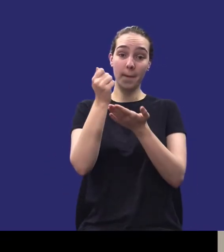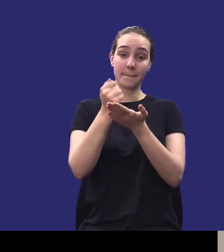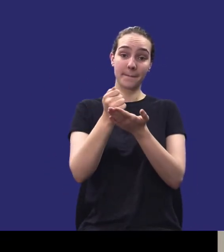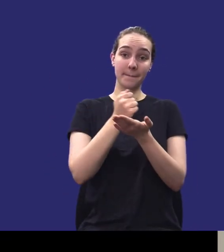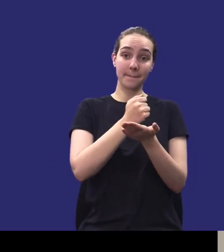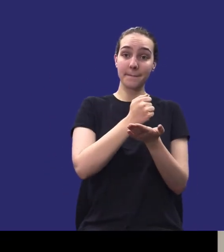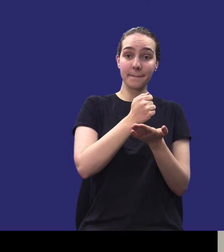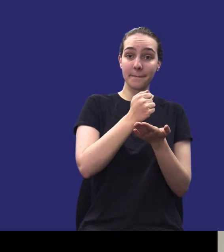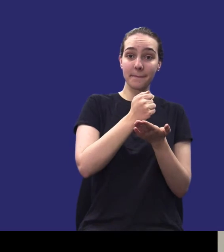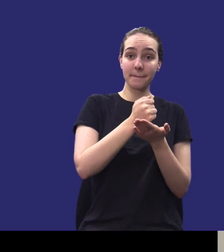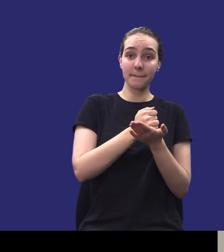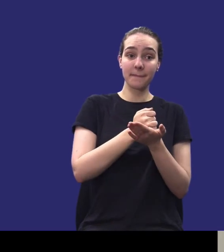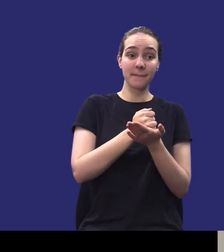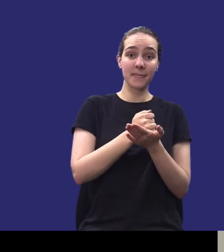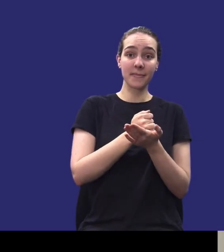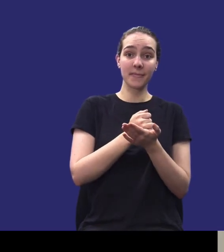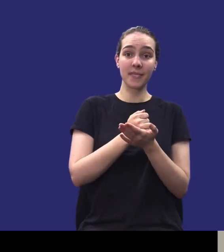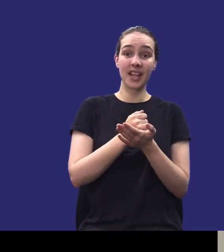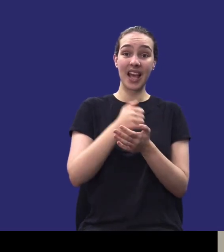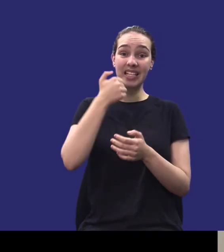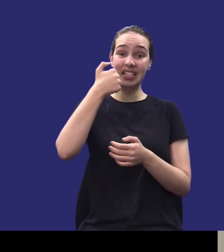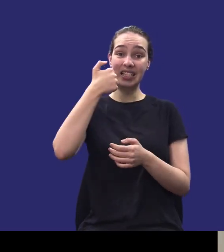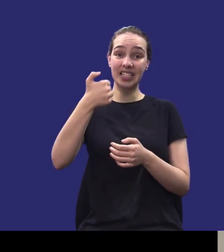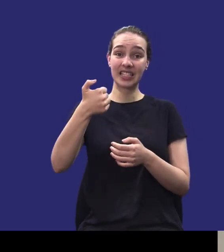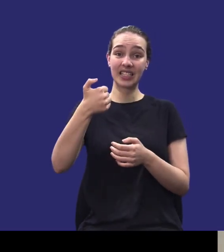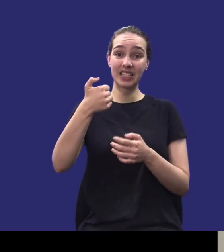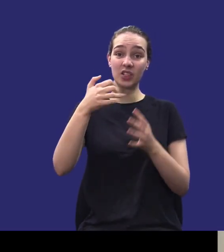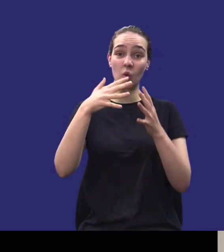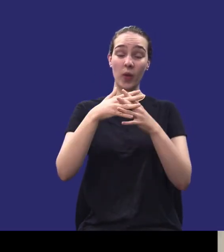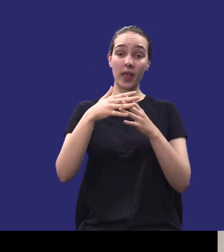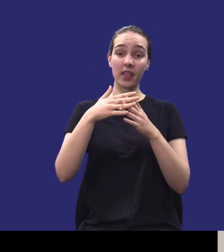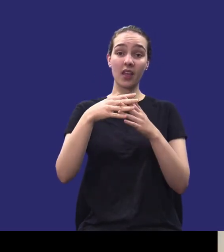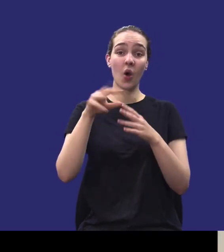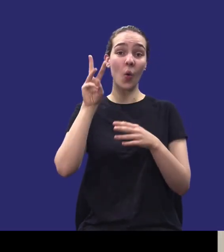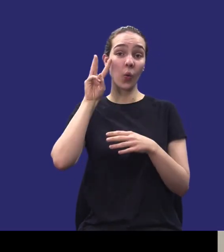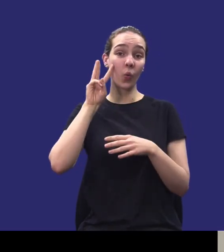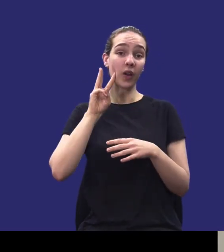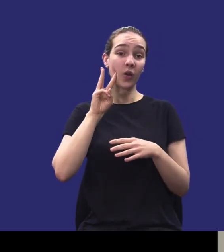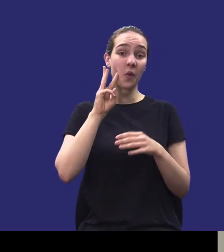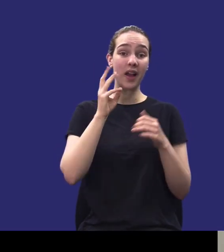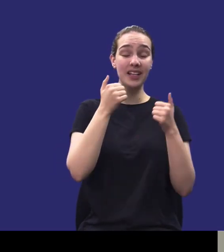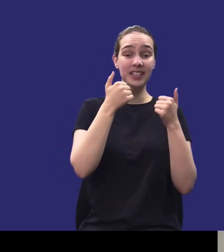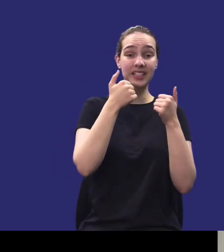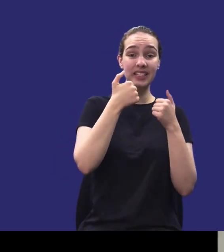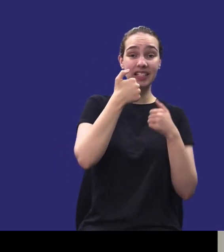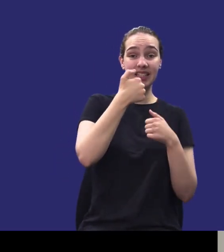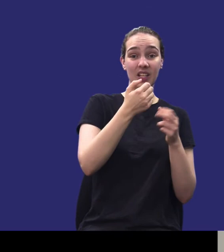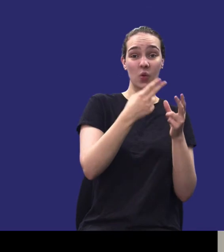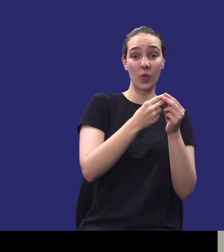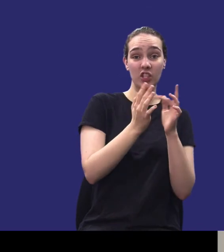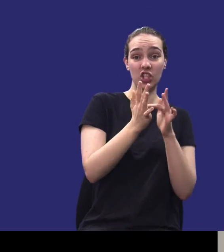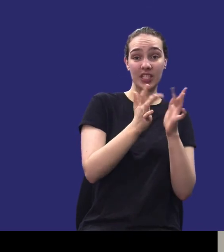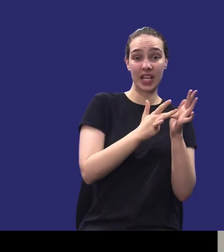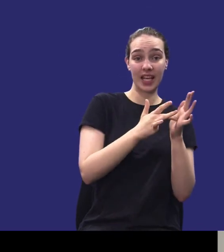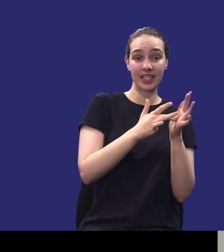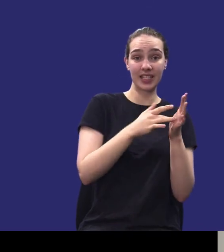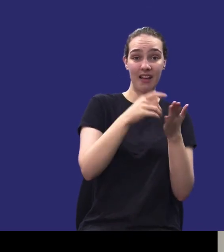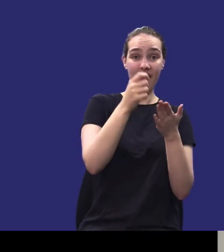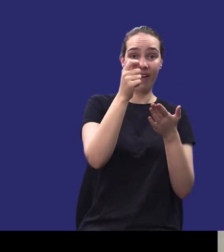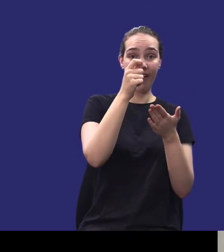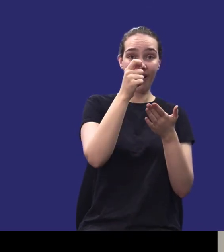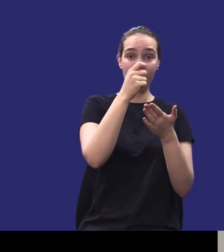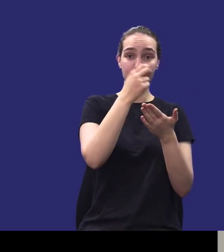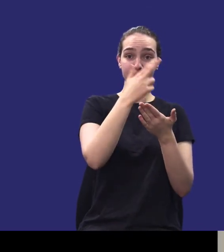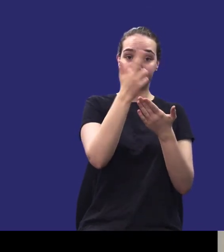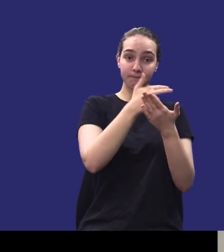markers you need to colour in. There are six with the widow and six with Jesus. Colour in